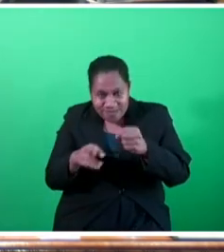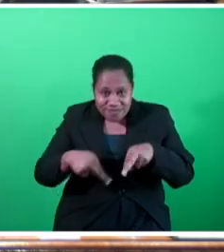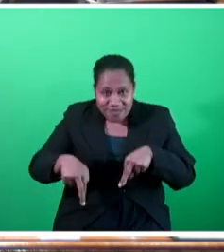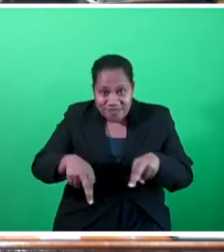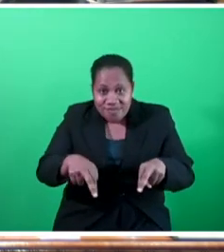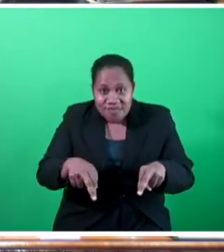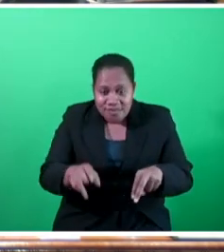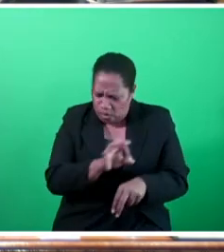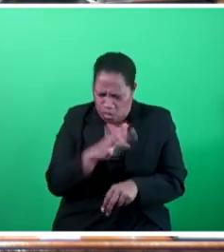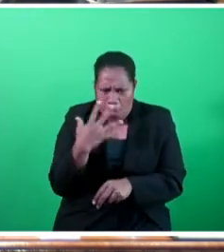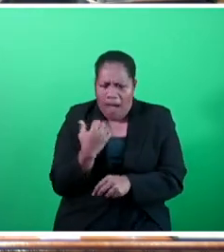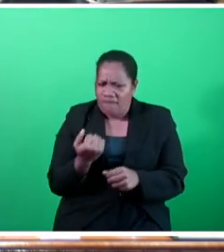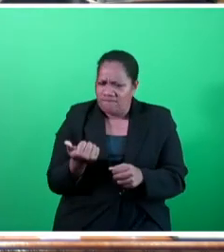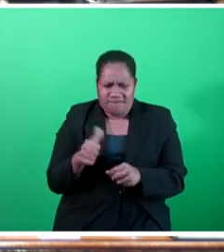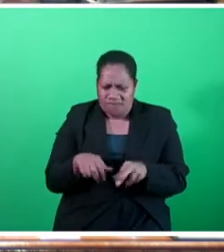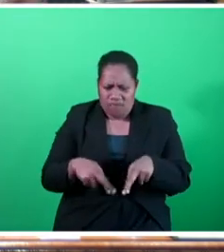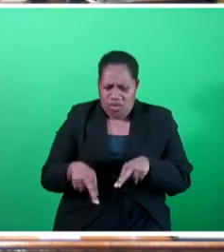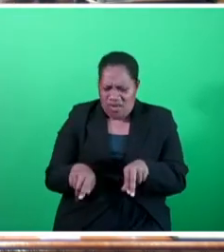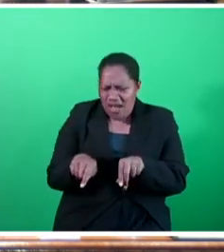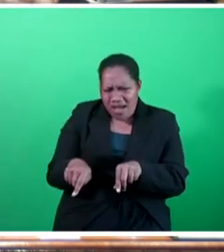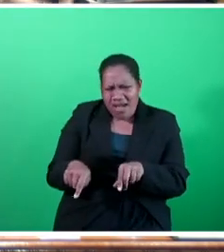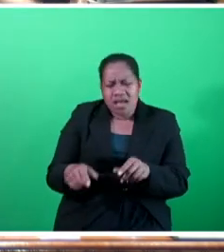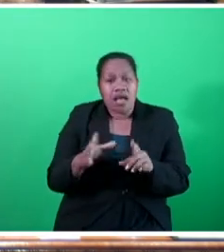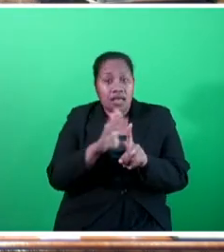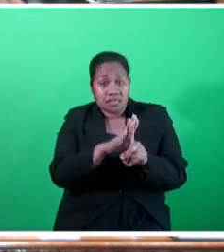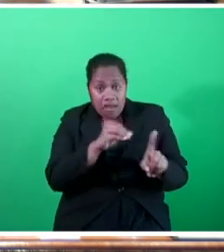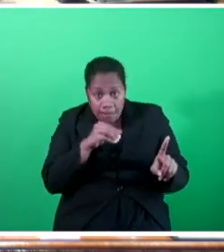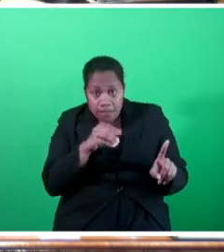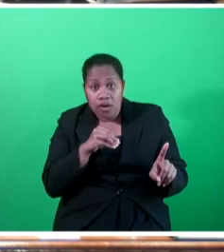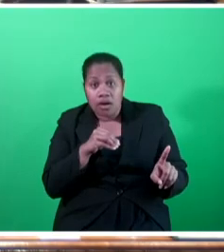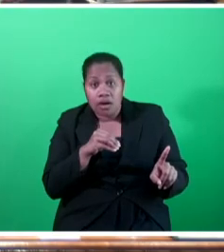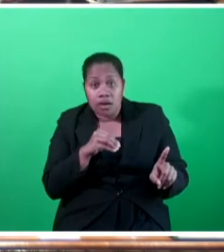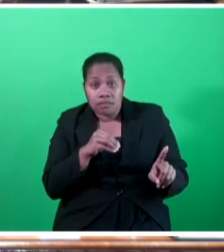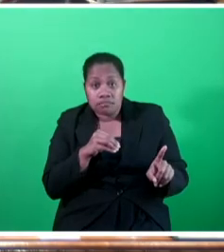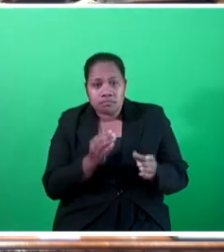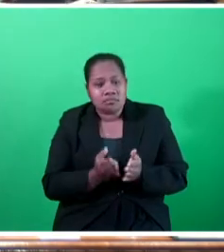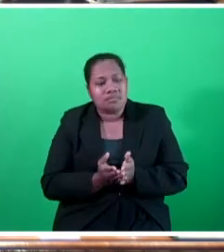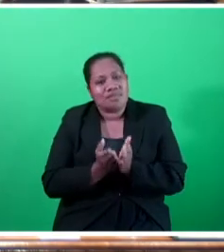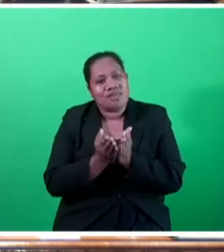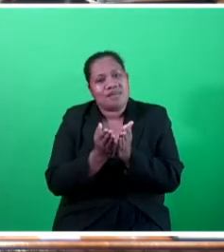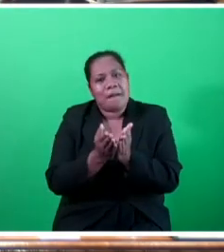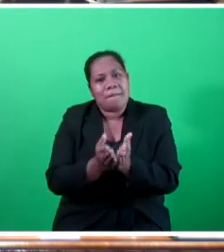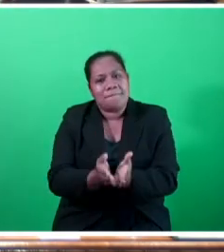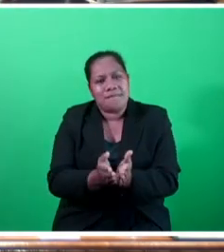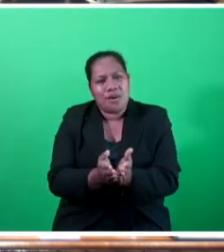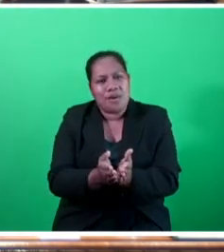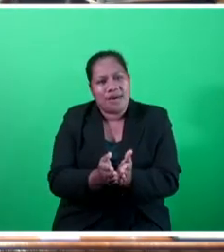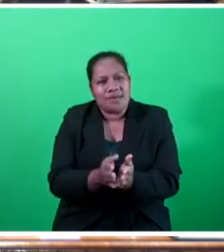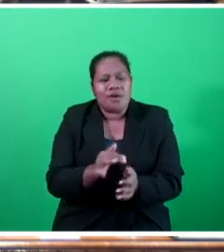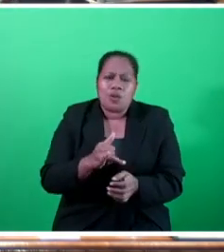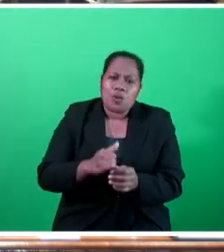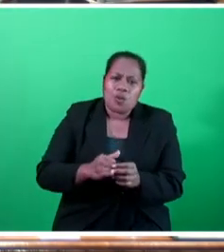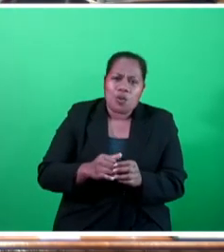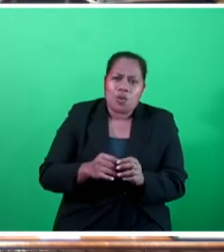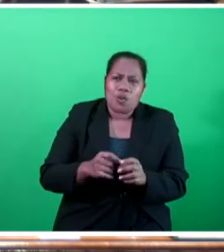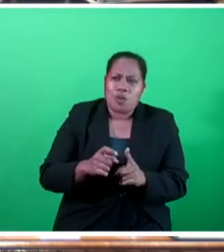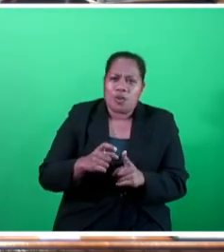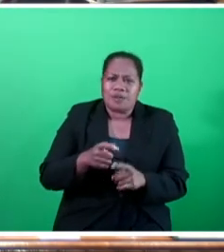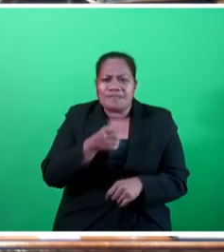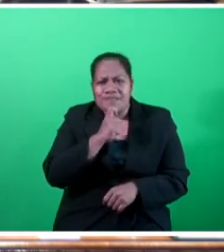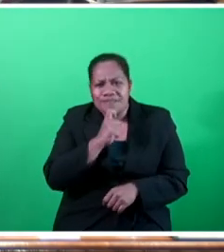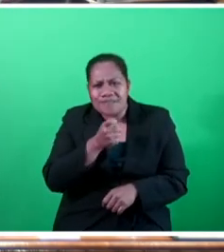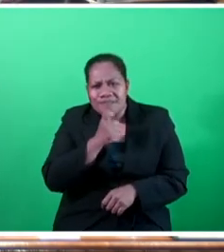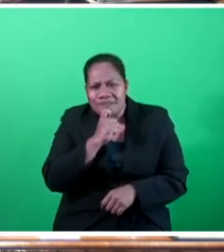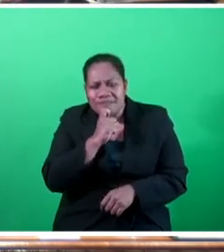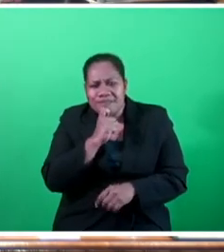have in any of those rivers any, for example, boat rides where you have dinner by candlelight up the rivers. You go to most